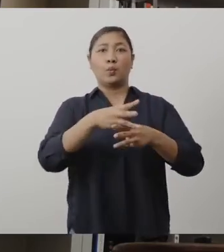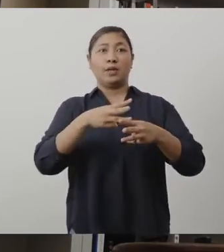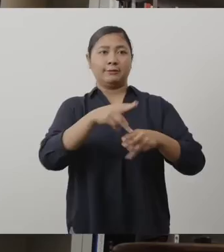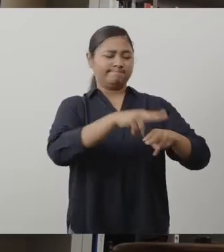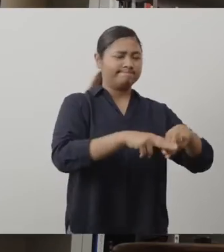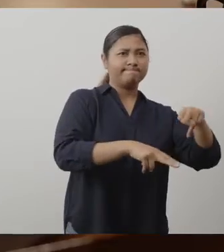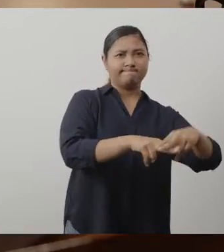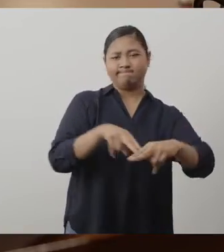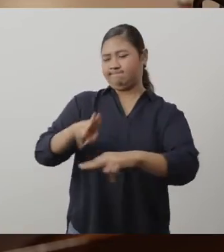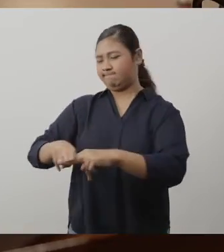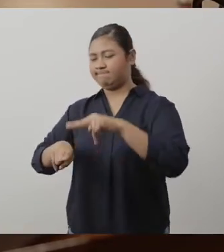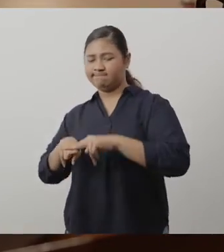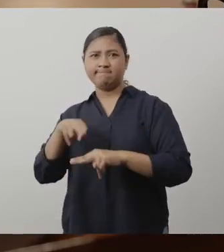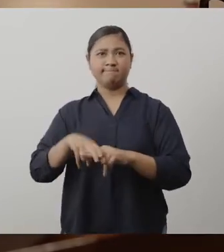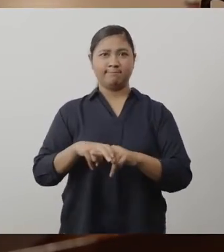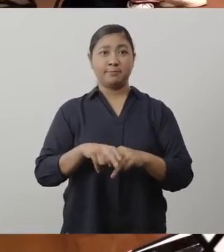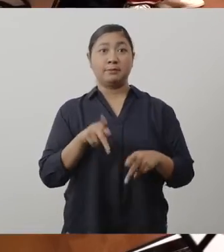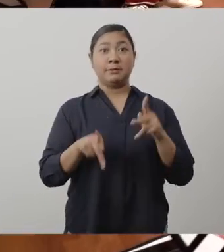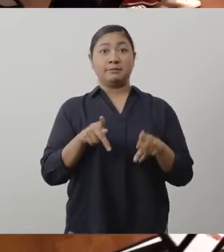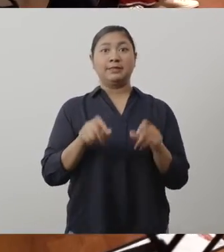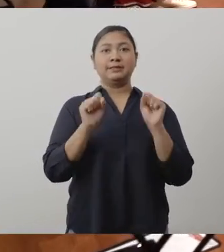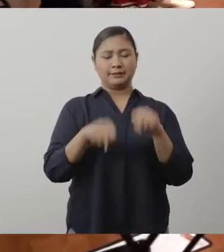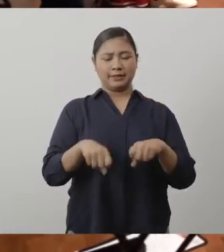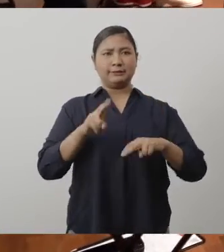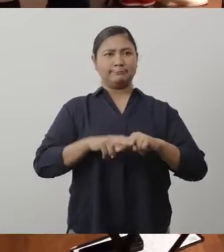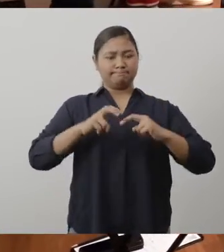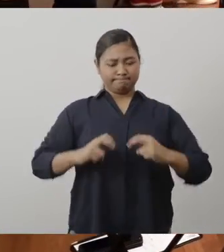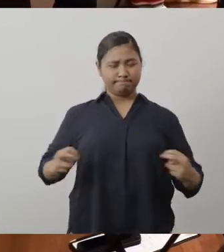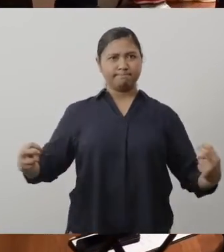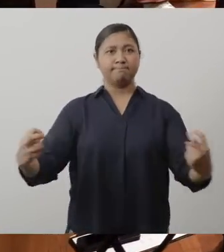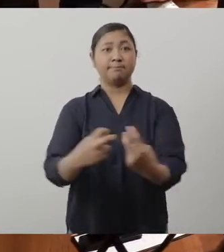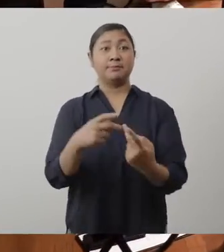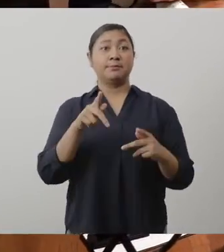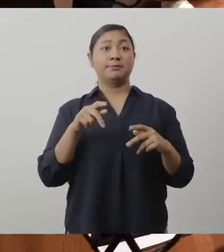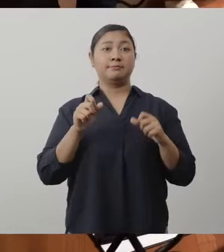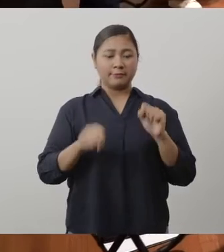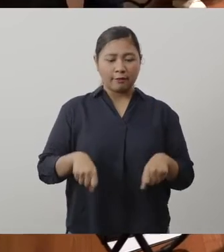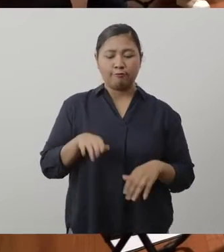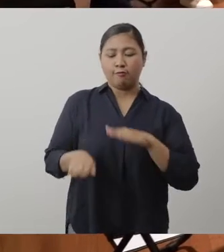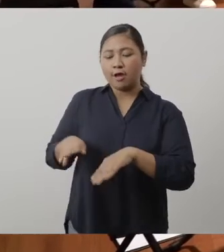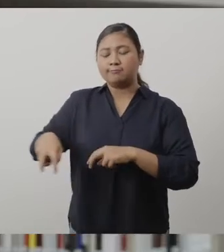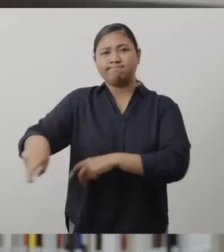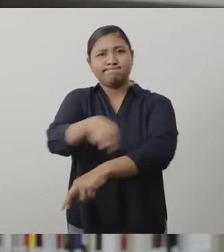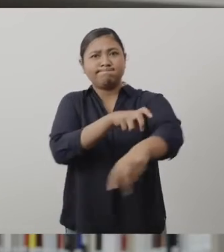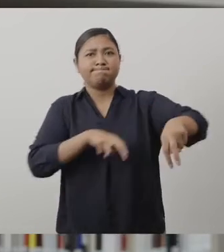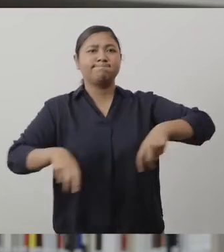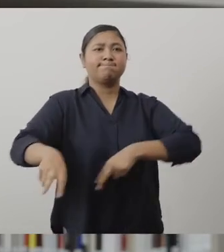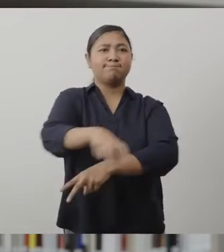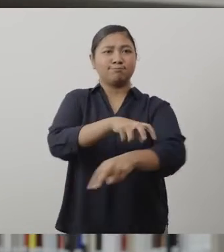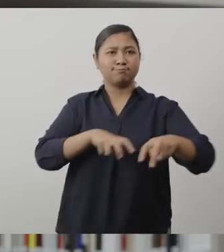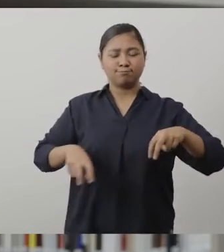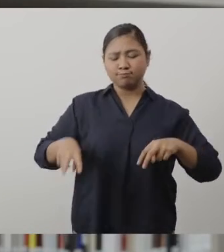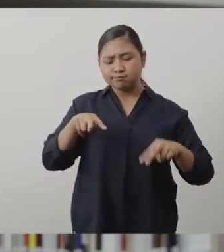able to use this art piece in this open space of the gallery, we're able to sit around it and also walk around it and to observe it